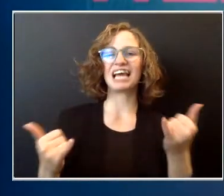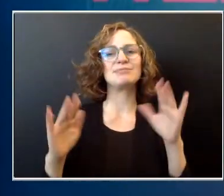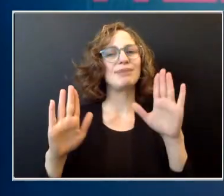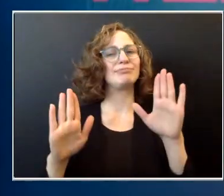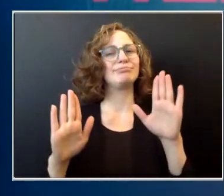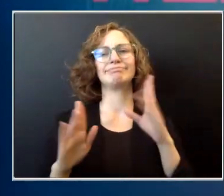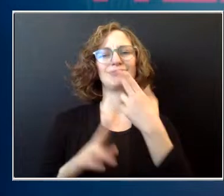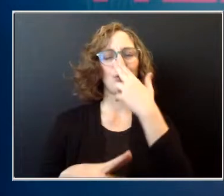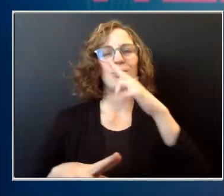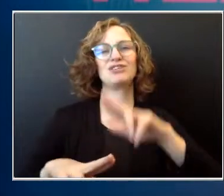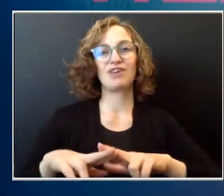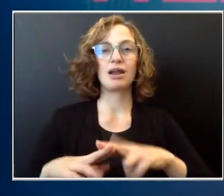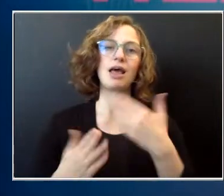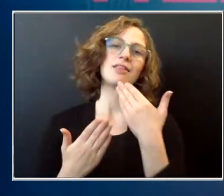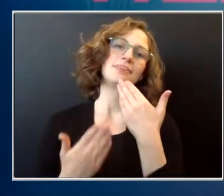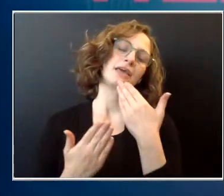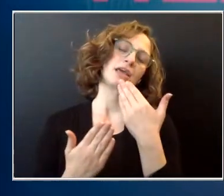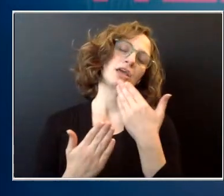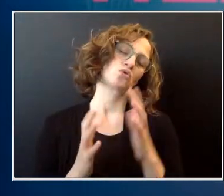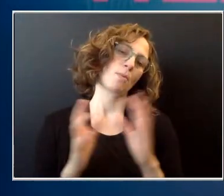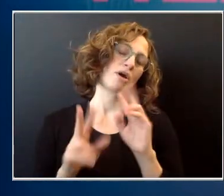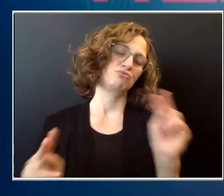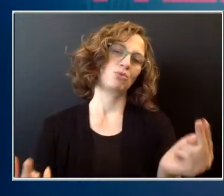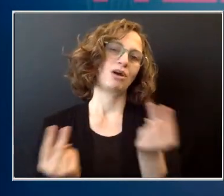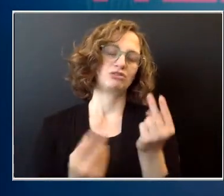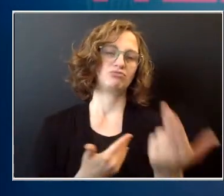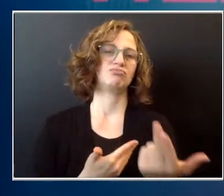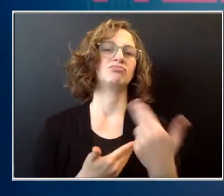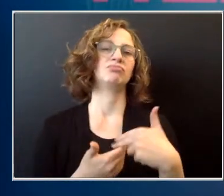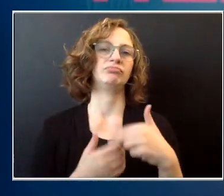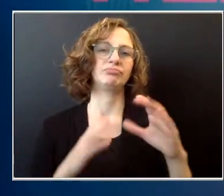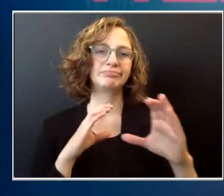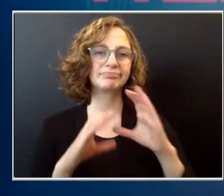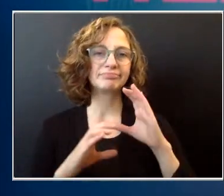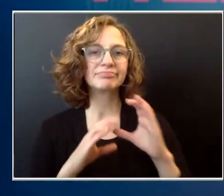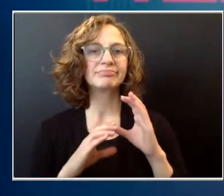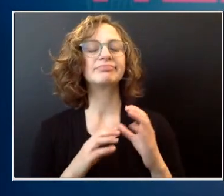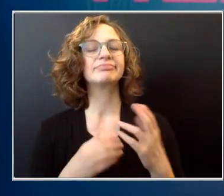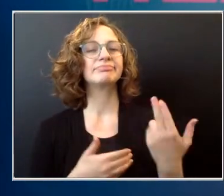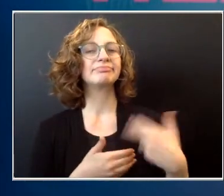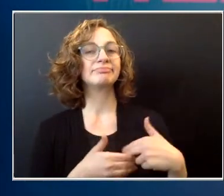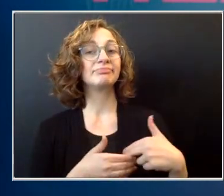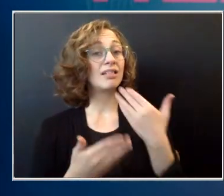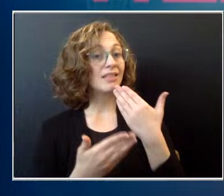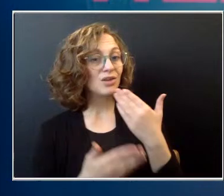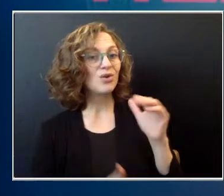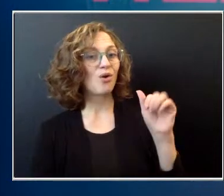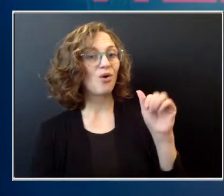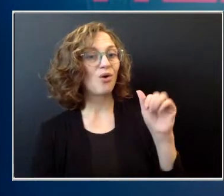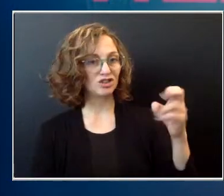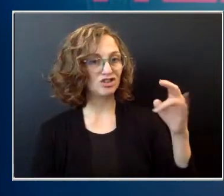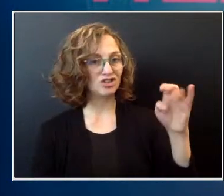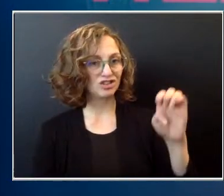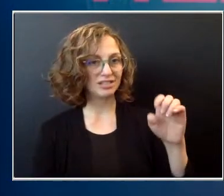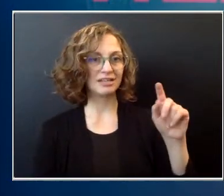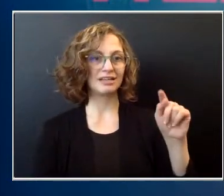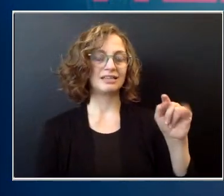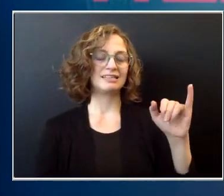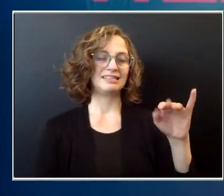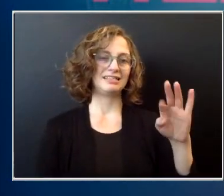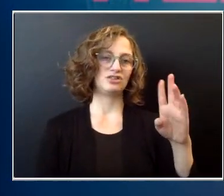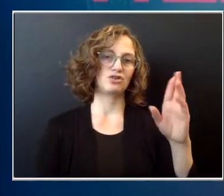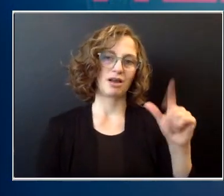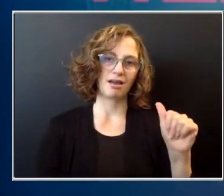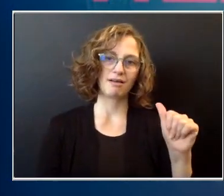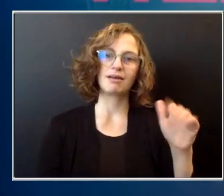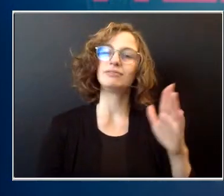you so much for watching us and joining the conversation and being with us. And thank you to Archie and Tidra for sharing their journey. Archie, we're so happy for